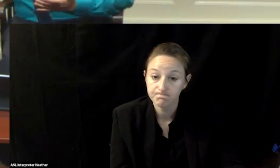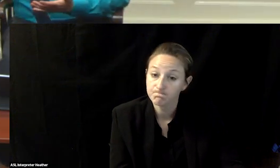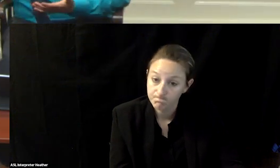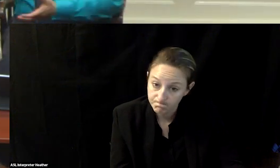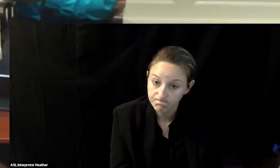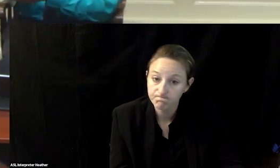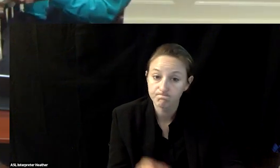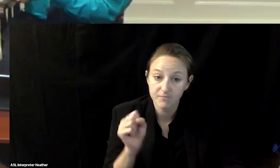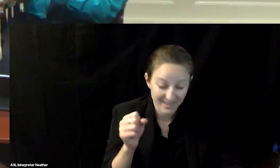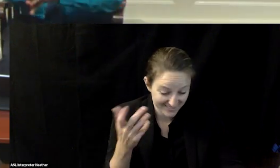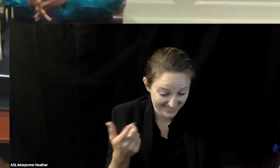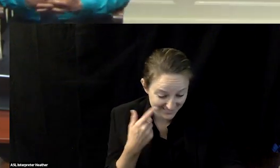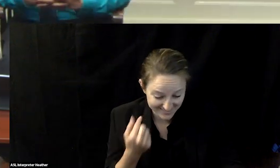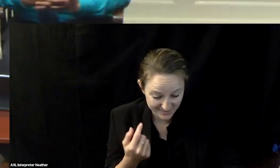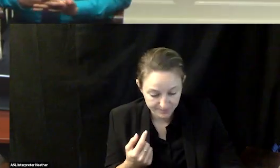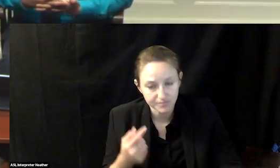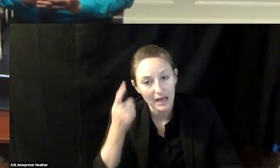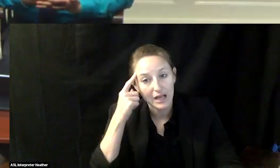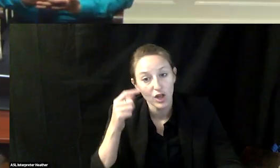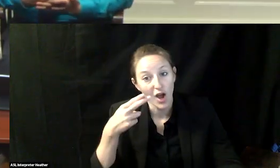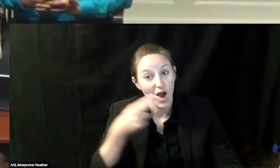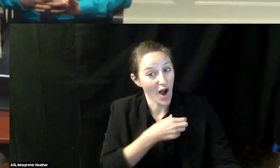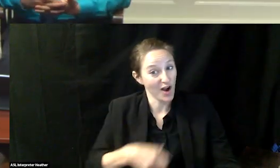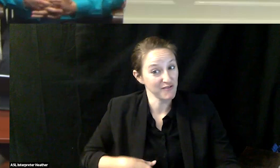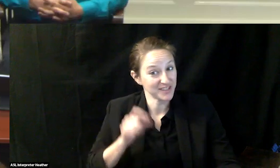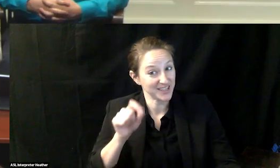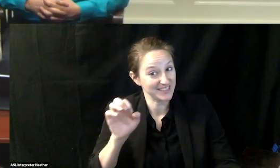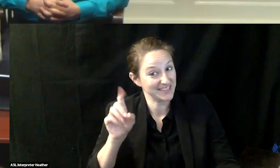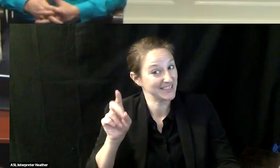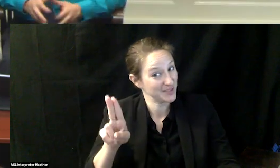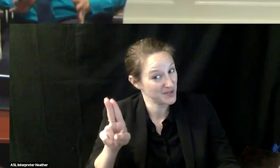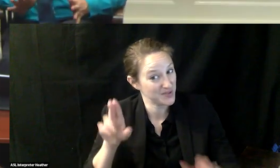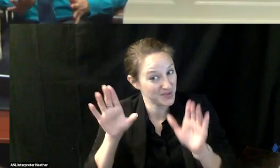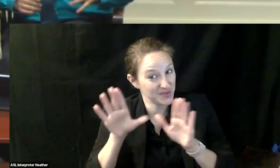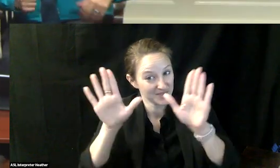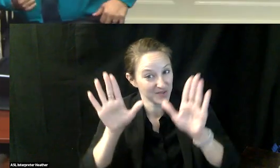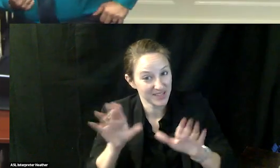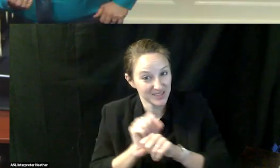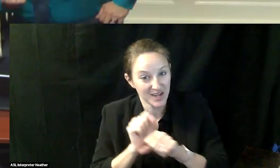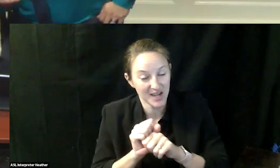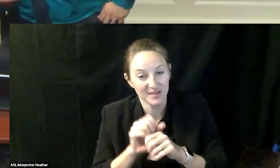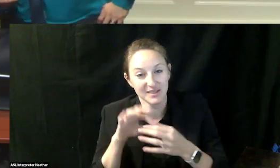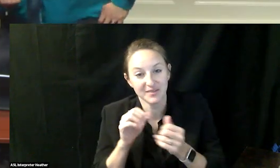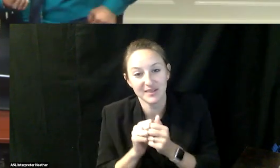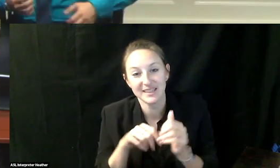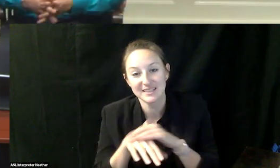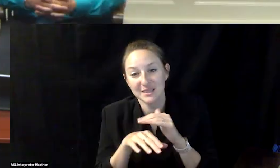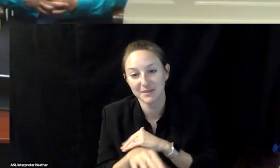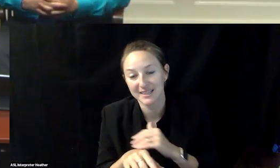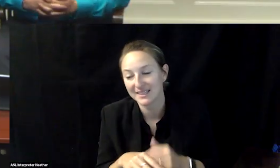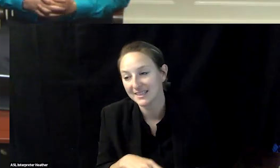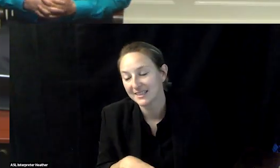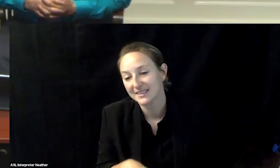Yes, Jennison. I think Harvard.edu does a great job with accessibility, William. So kudos to you for that.